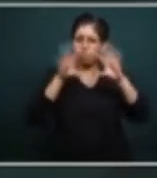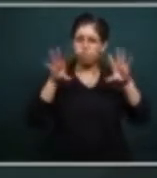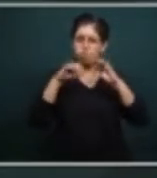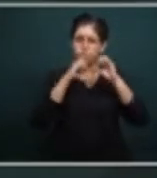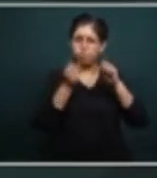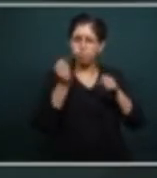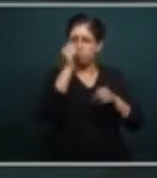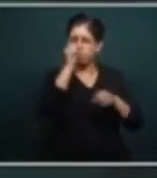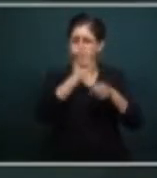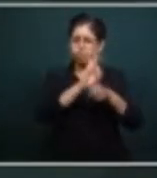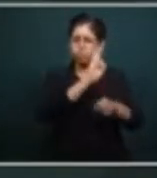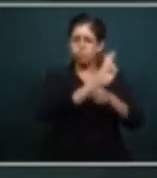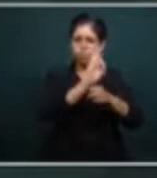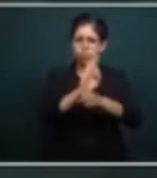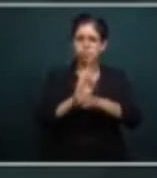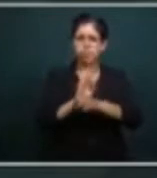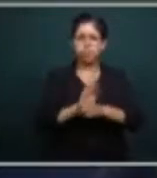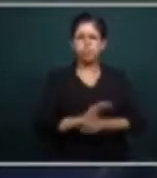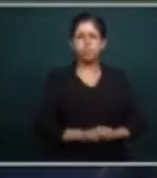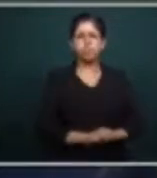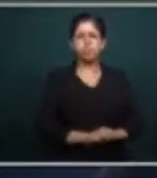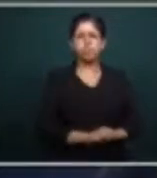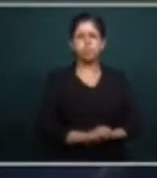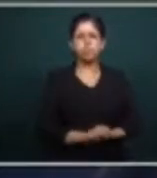inform the Secretary of Defense,